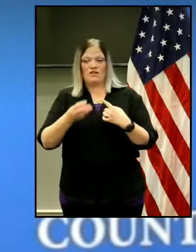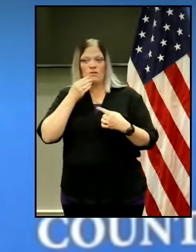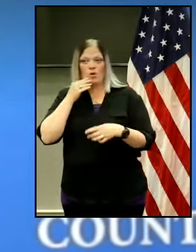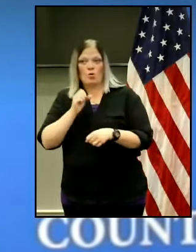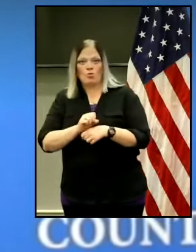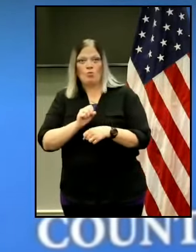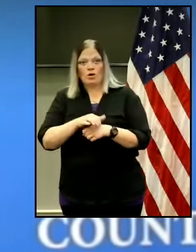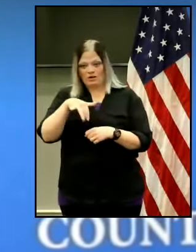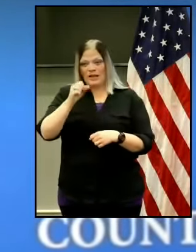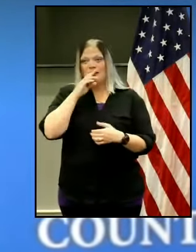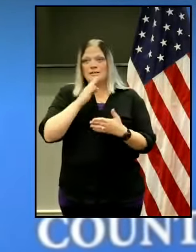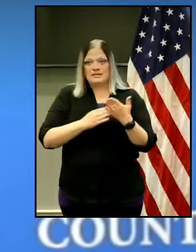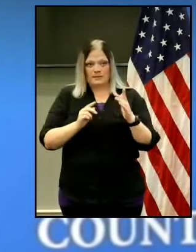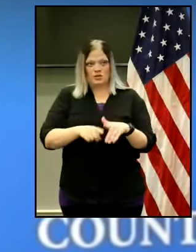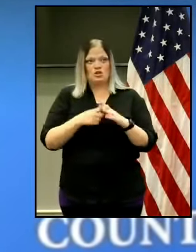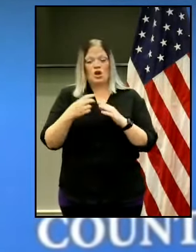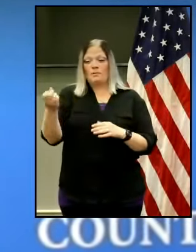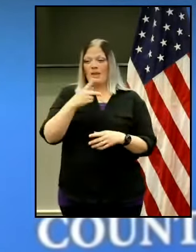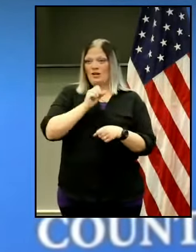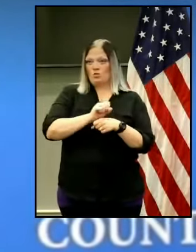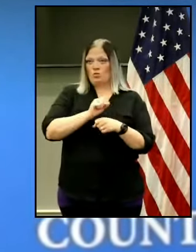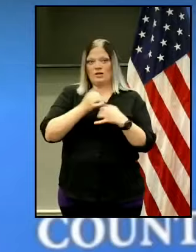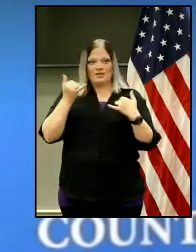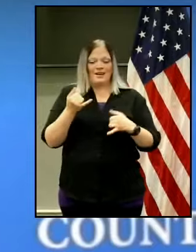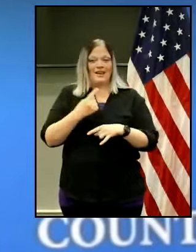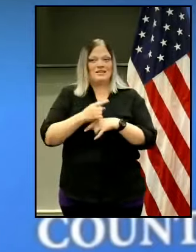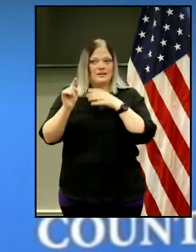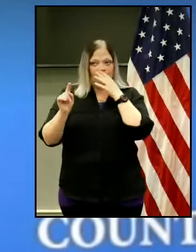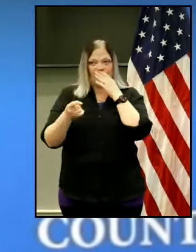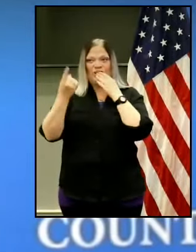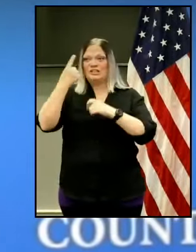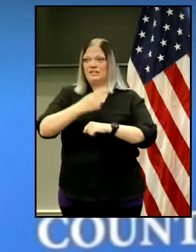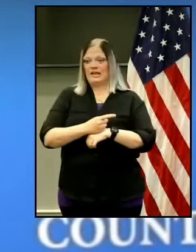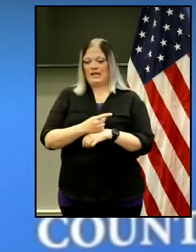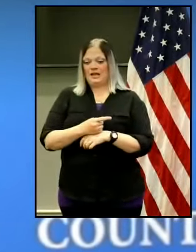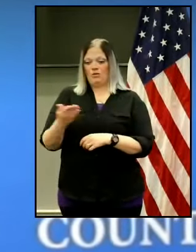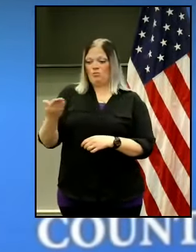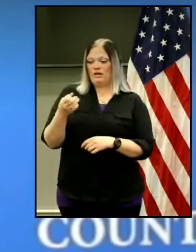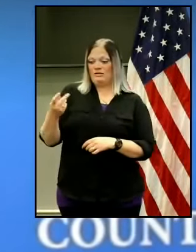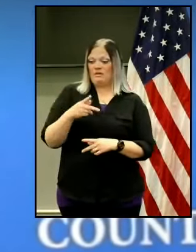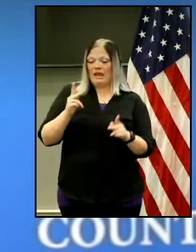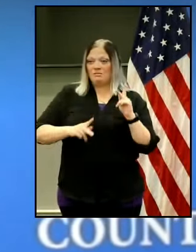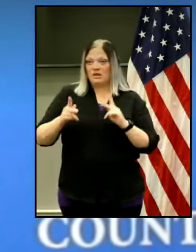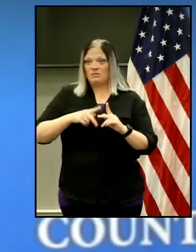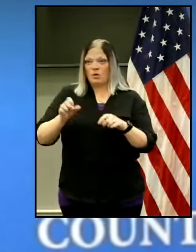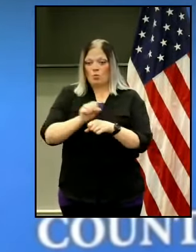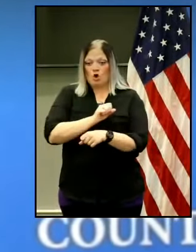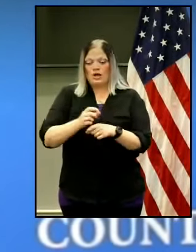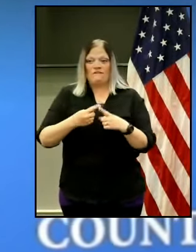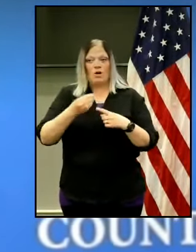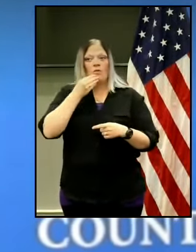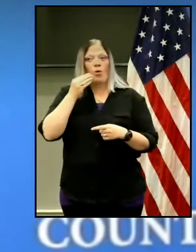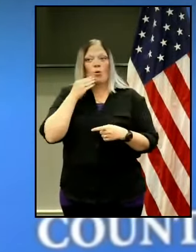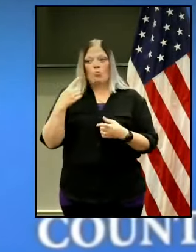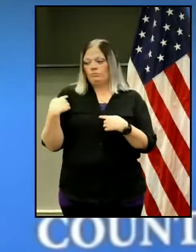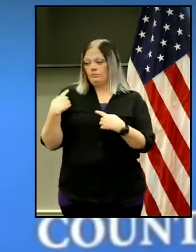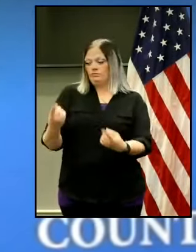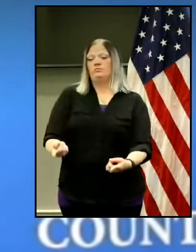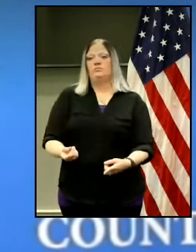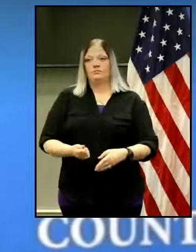started coming back today. Today is the first day in which we were bringing back individuals who have been working at home through the whole